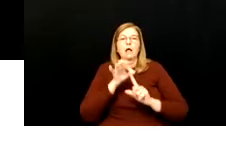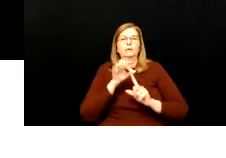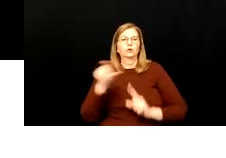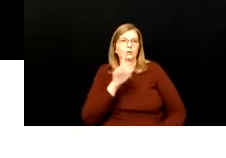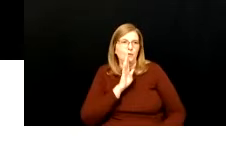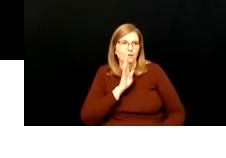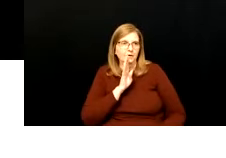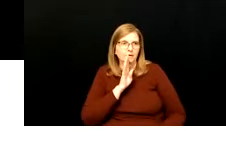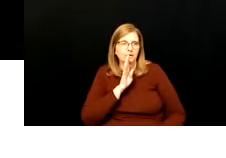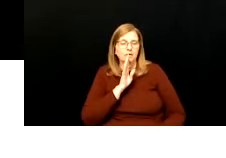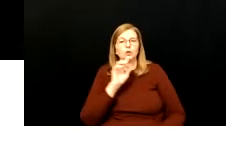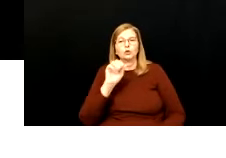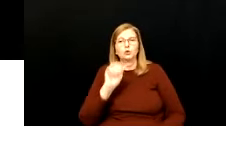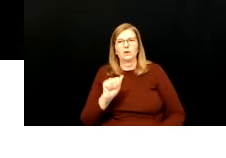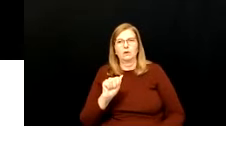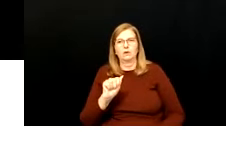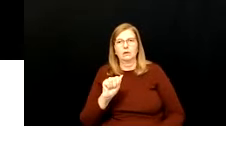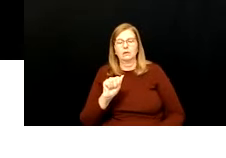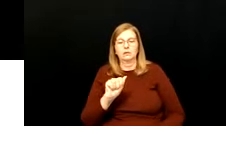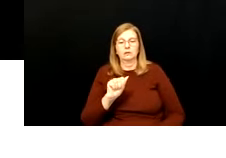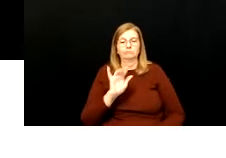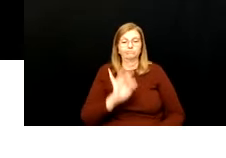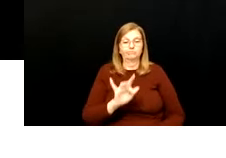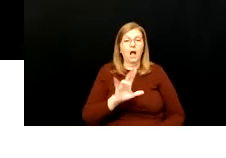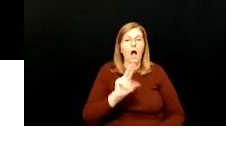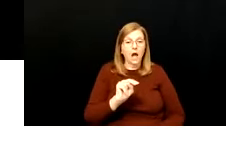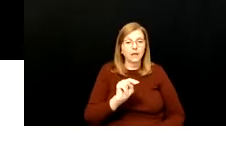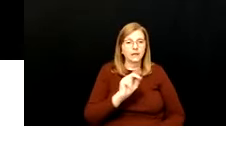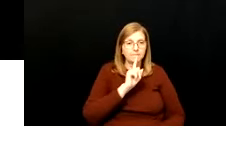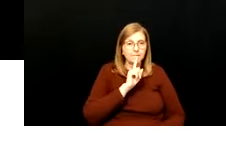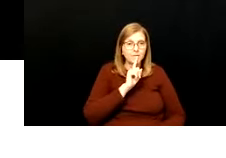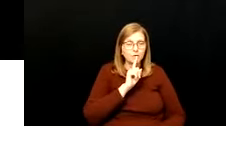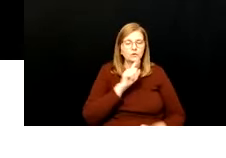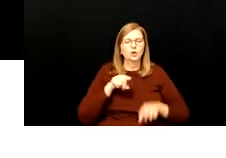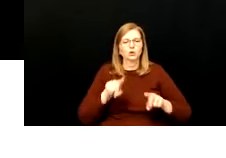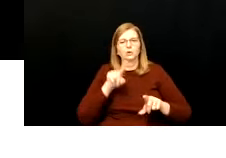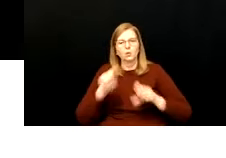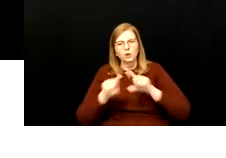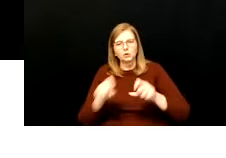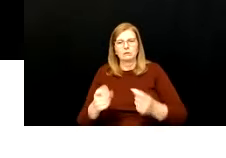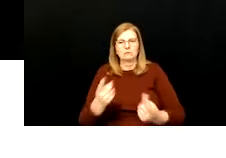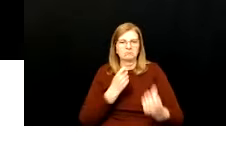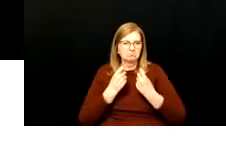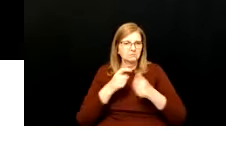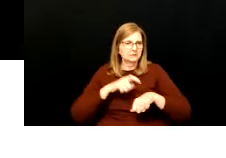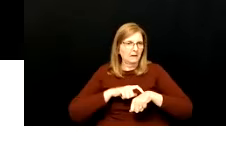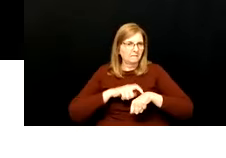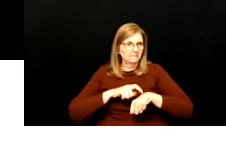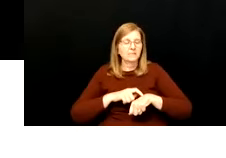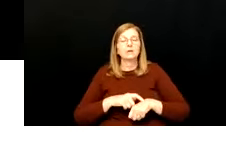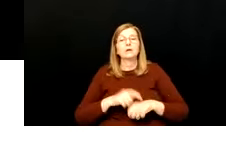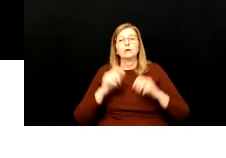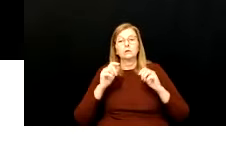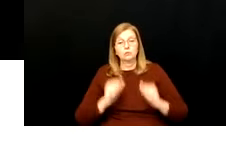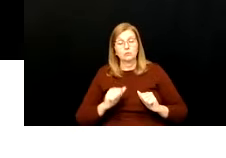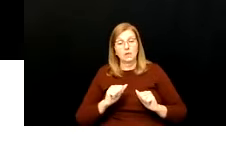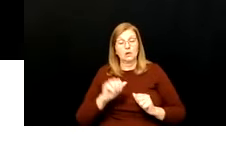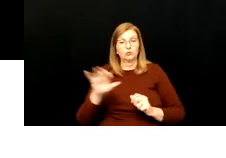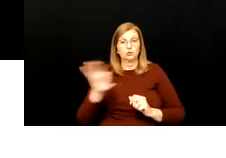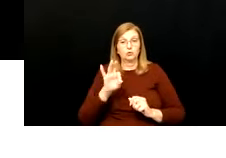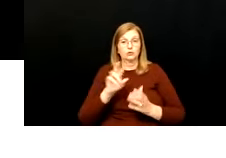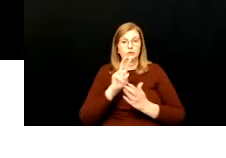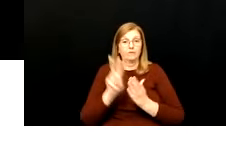can unclick the mute. You can unmute when we do our question and answer time. You may choose to have your video on throughout